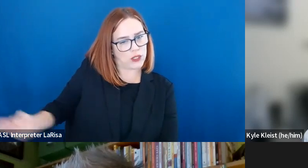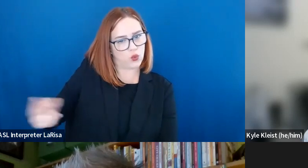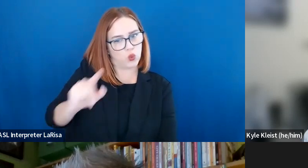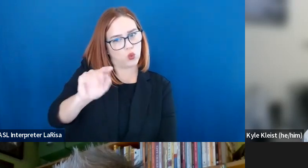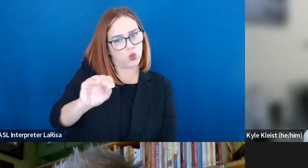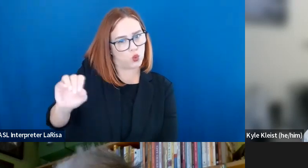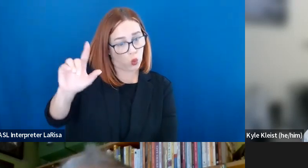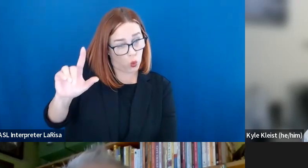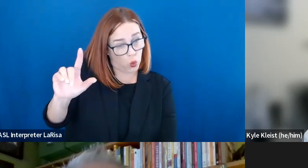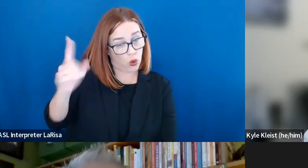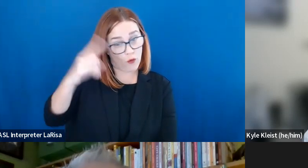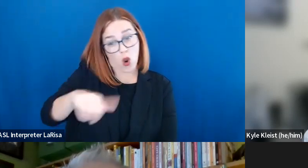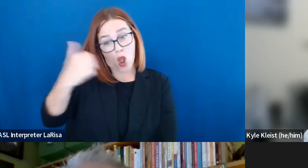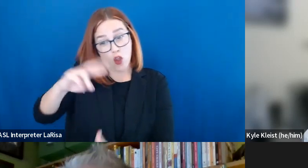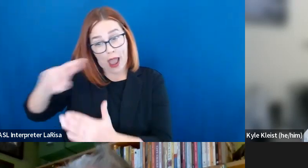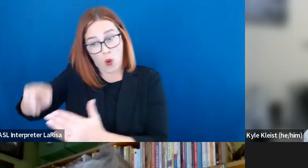interested to know.